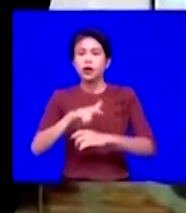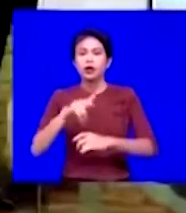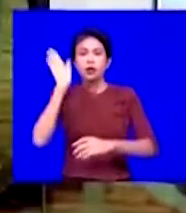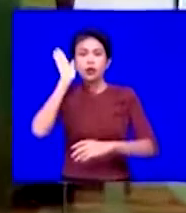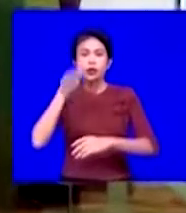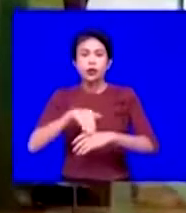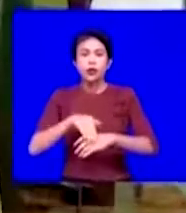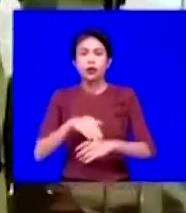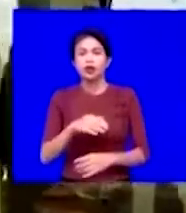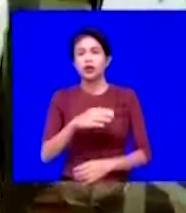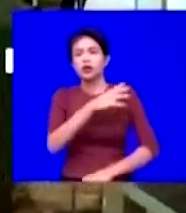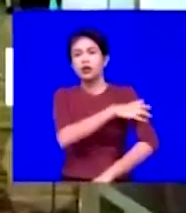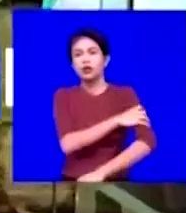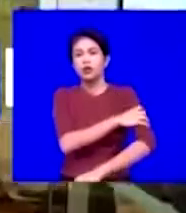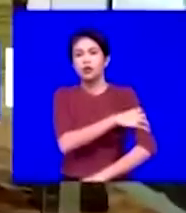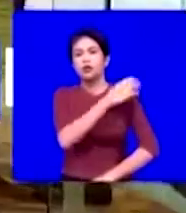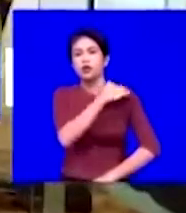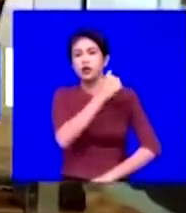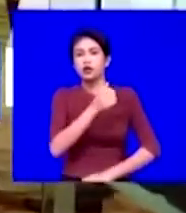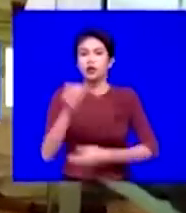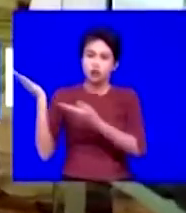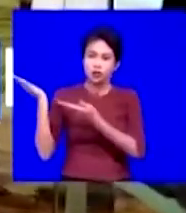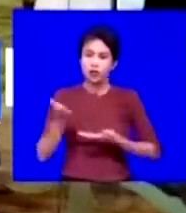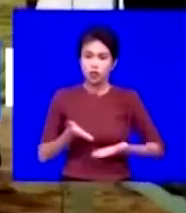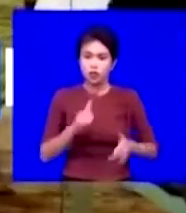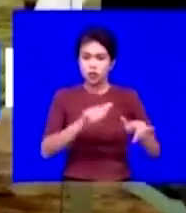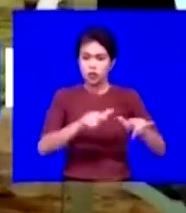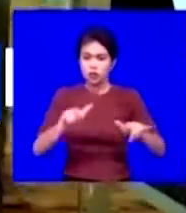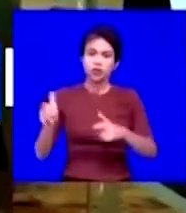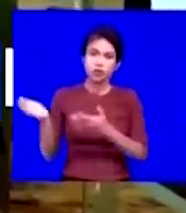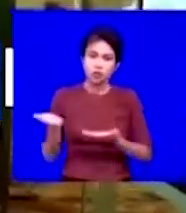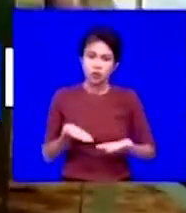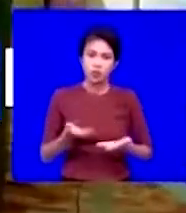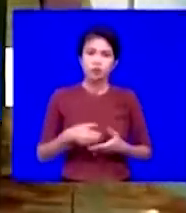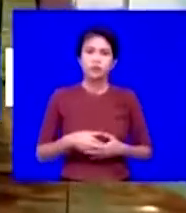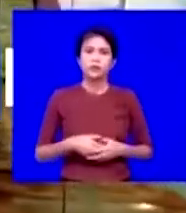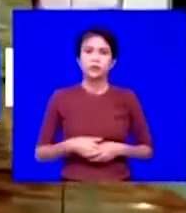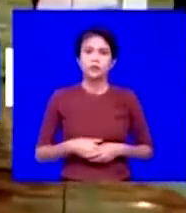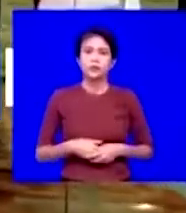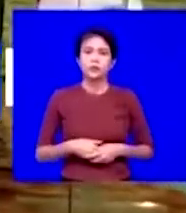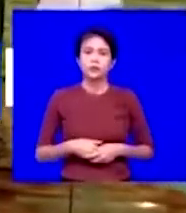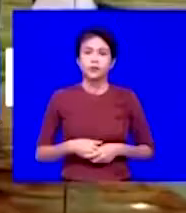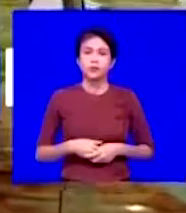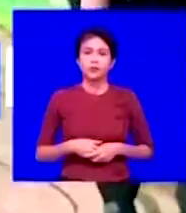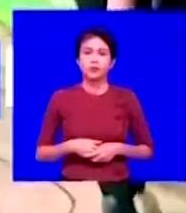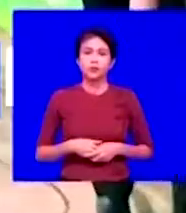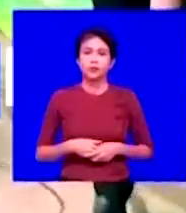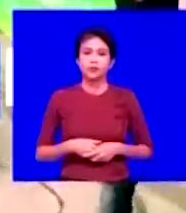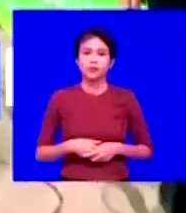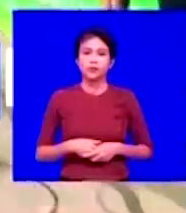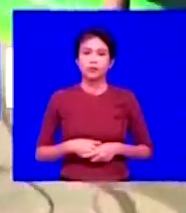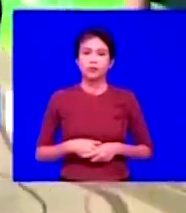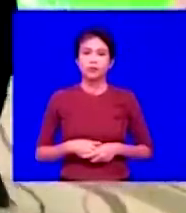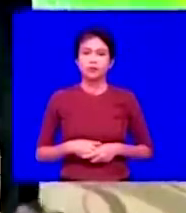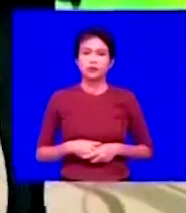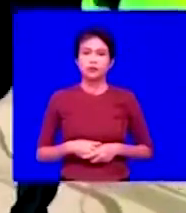guilty in 4 corruption cases. The 77-year-old veteran leader of Myanmar's opposition to military rule has been charged with at least 18 offenses,